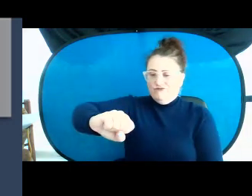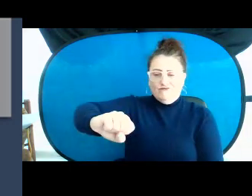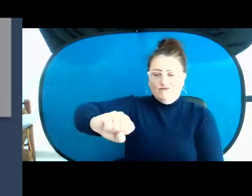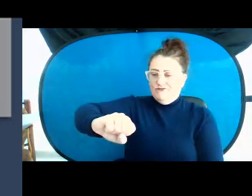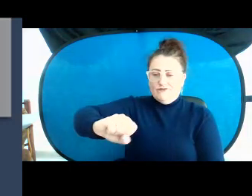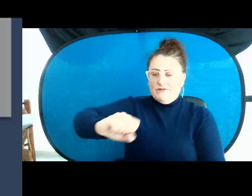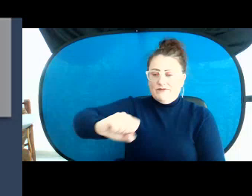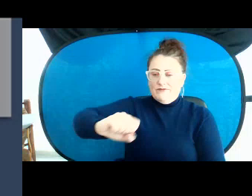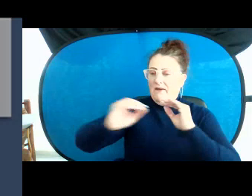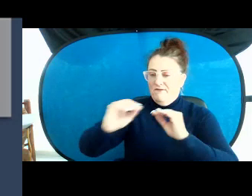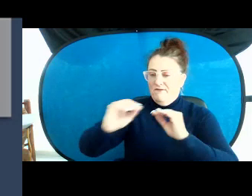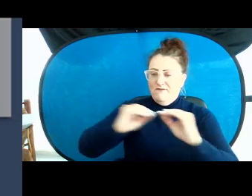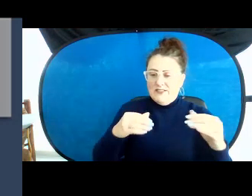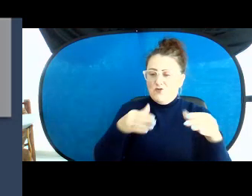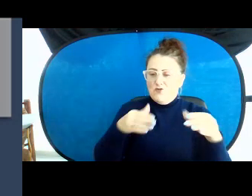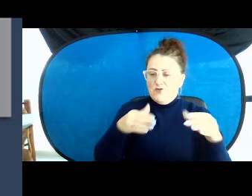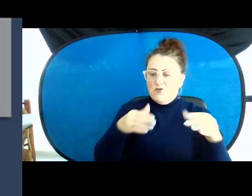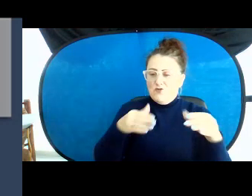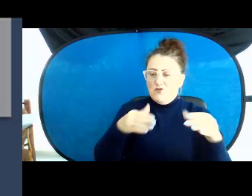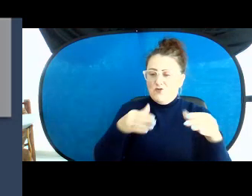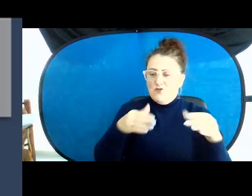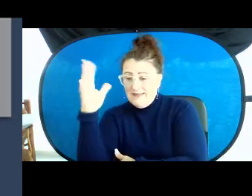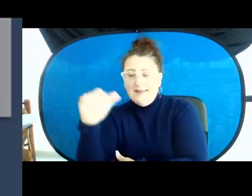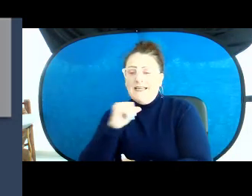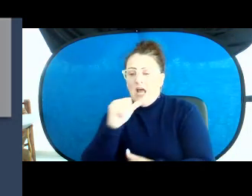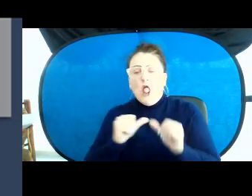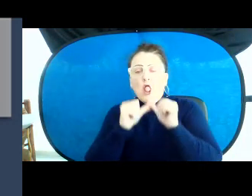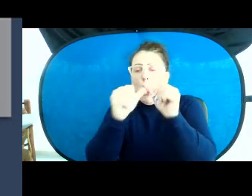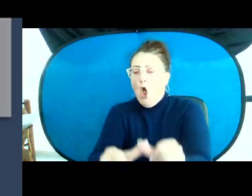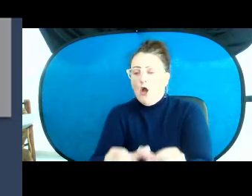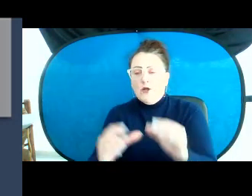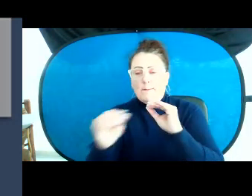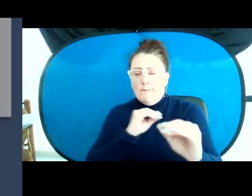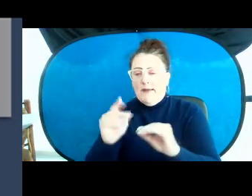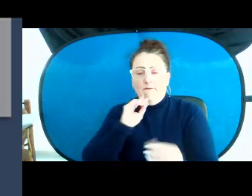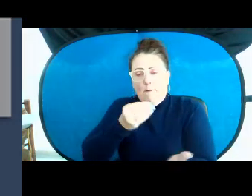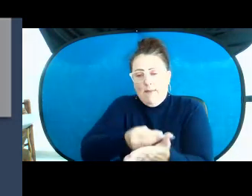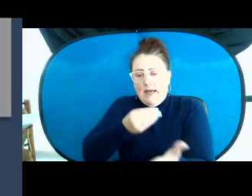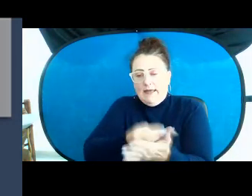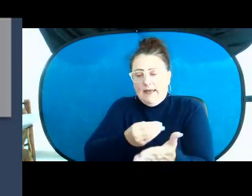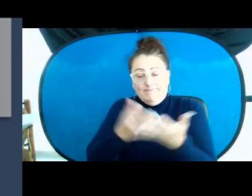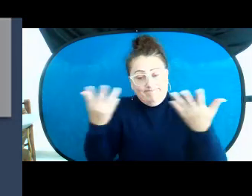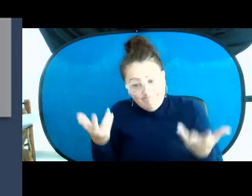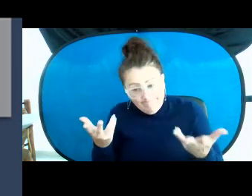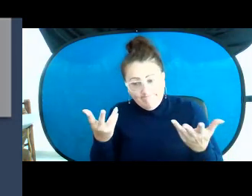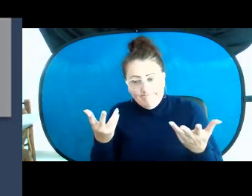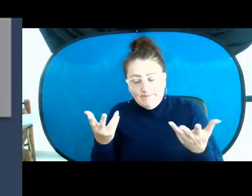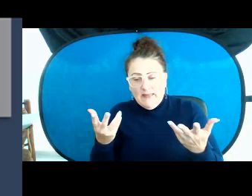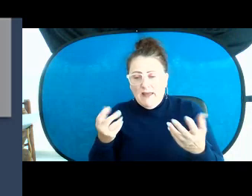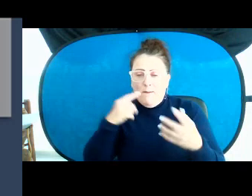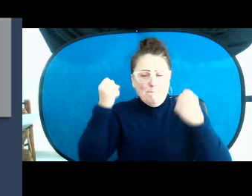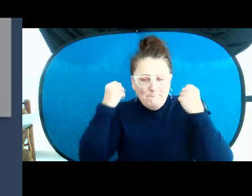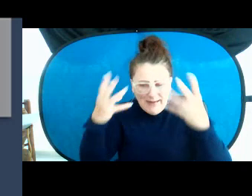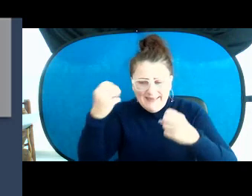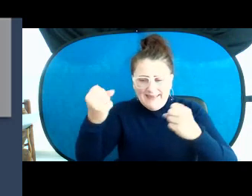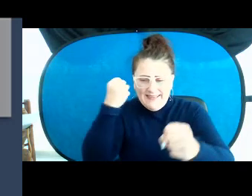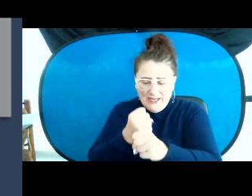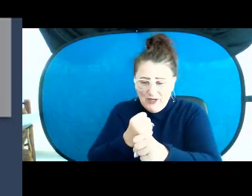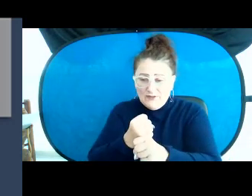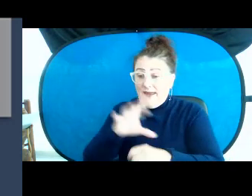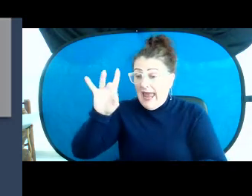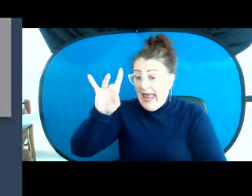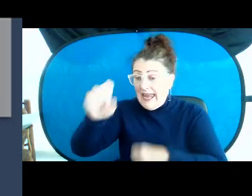but not addressing the trees wouldn't be a long-term fix worthy of public funding, and impasse ruled for decades. 8 years ago,